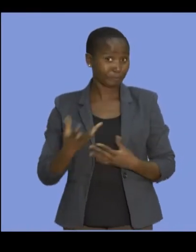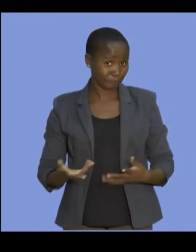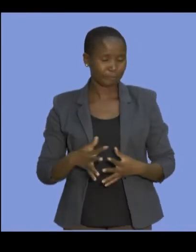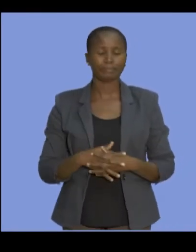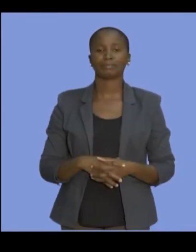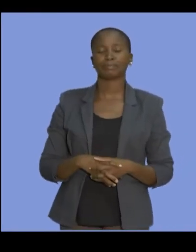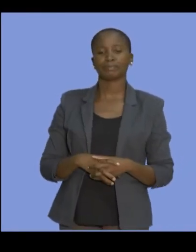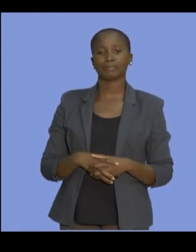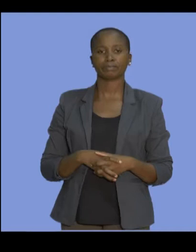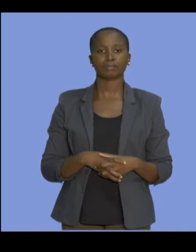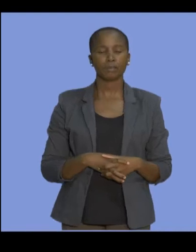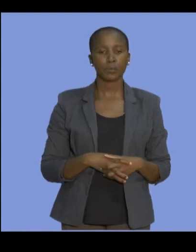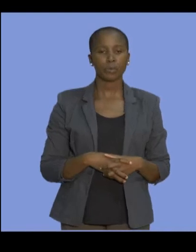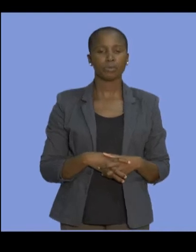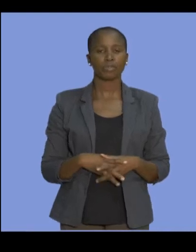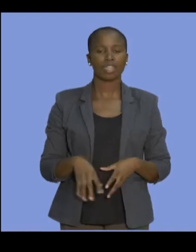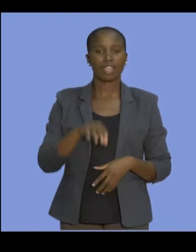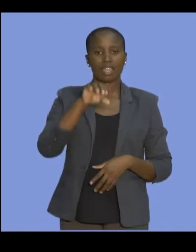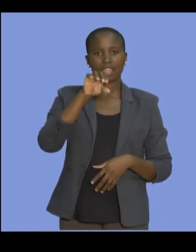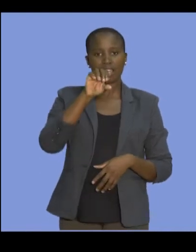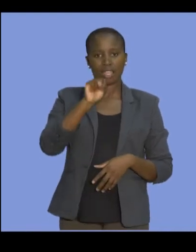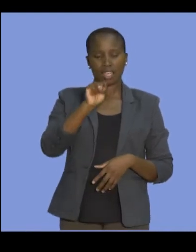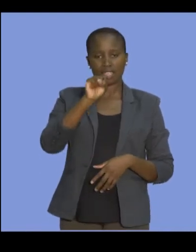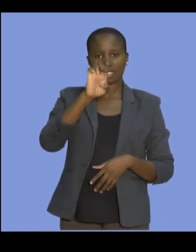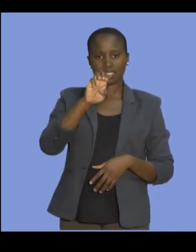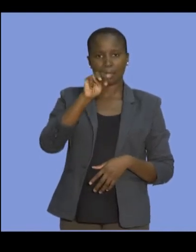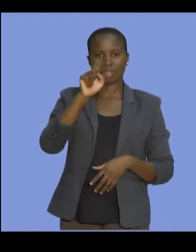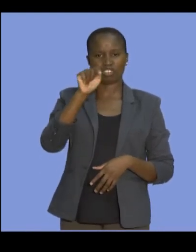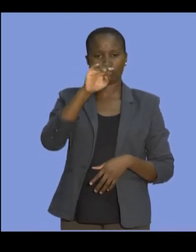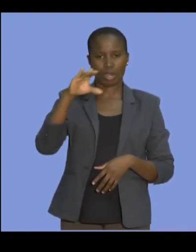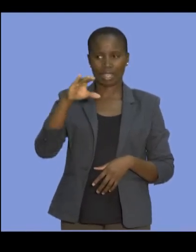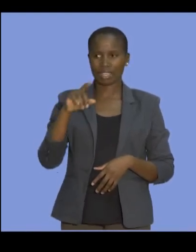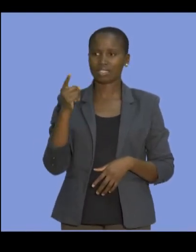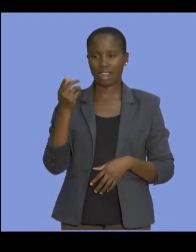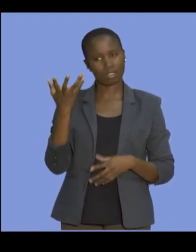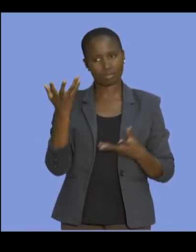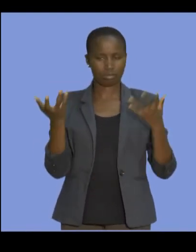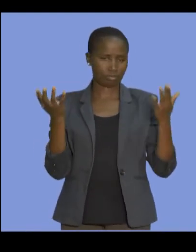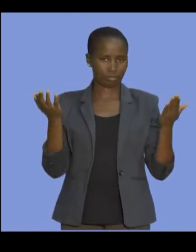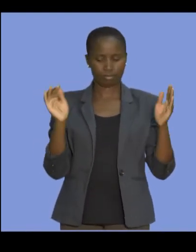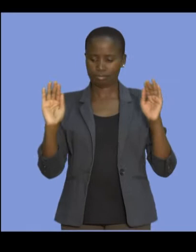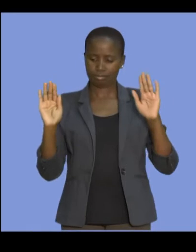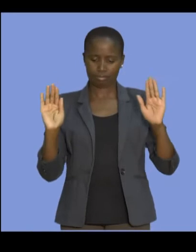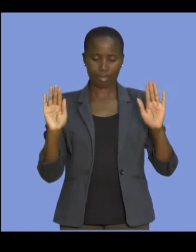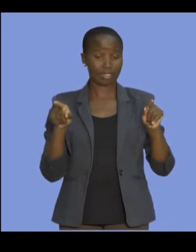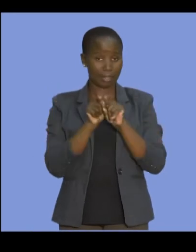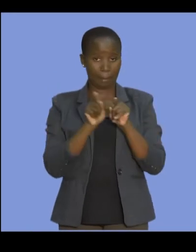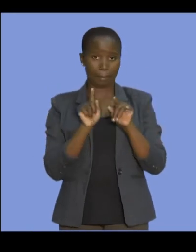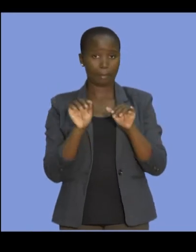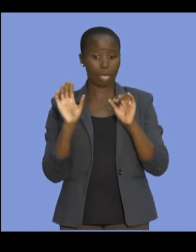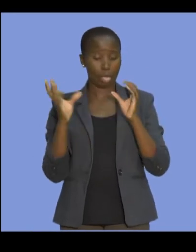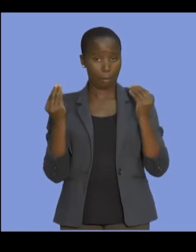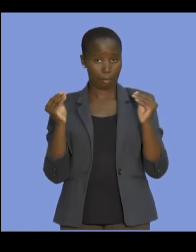So symmetric data, this is kind of symmetric. This box is the same as that side. Drawn to scale. What is